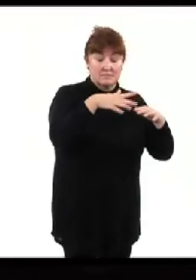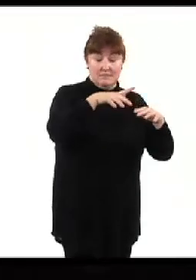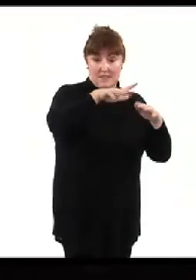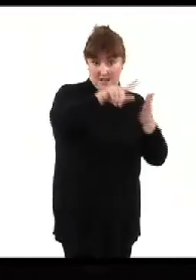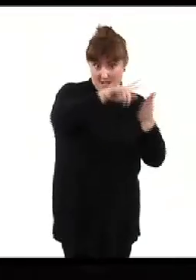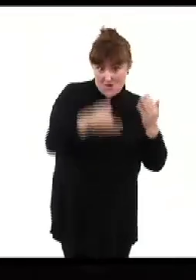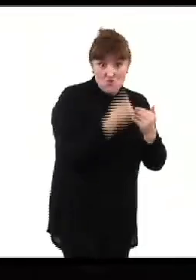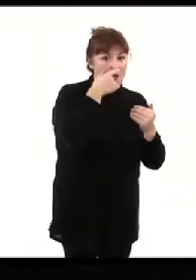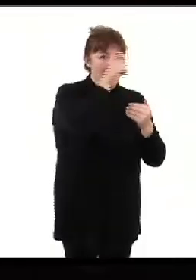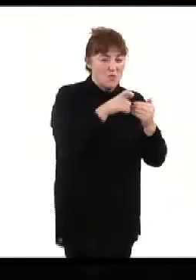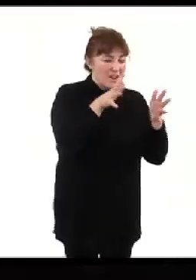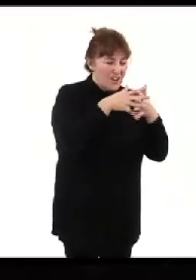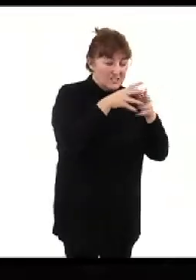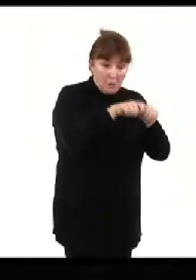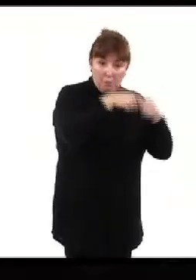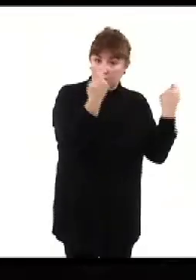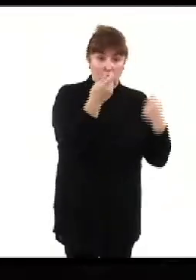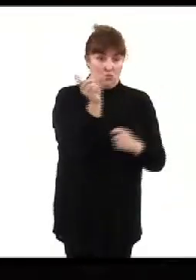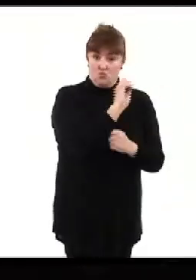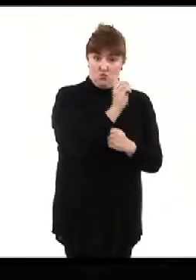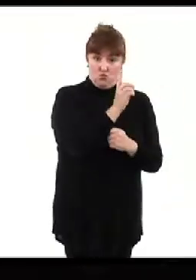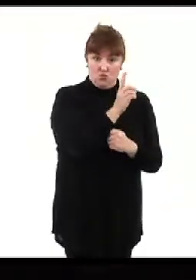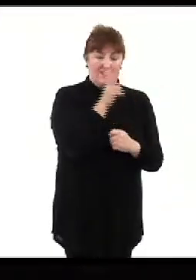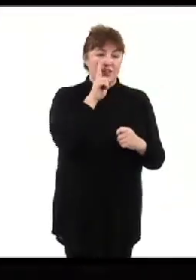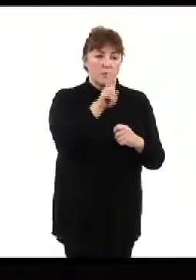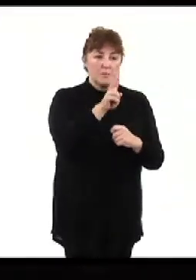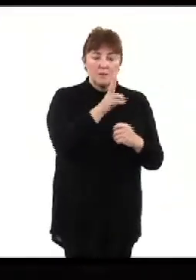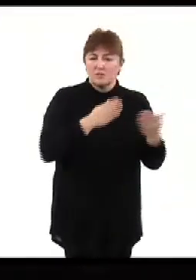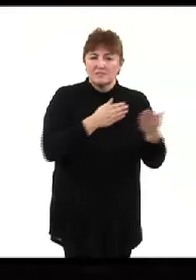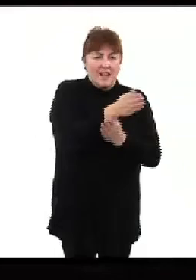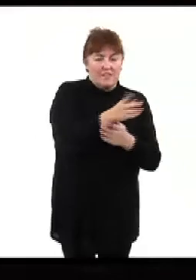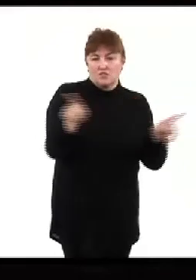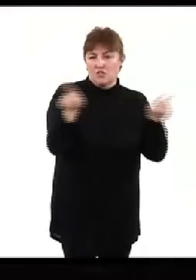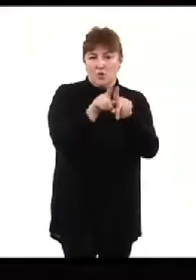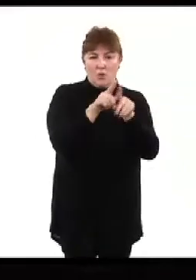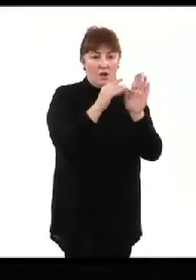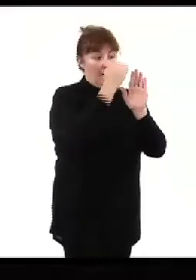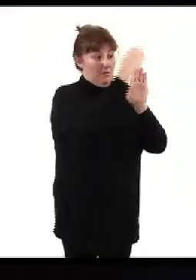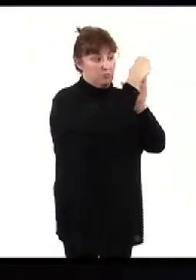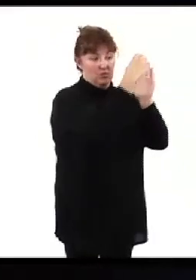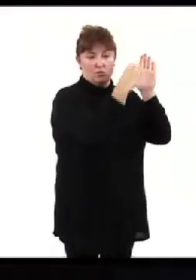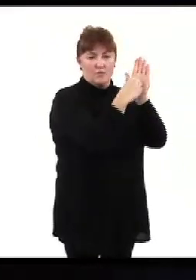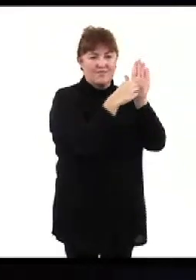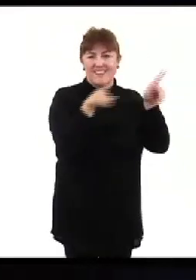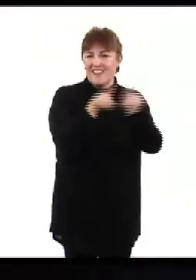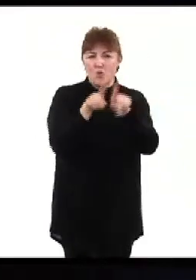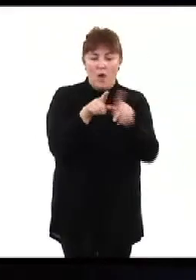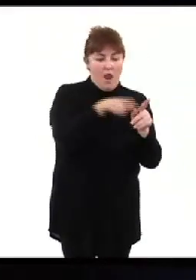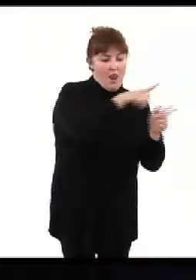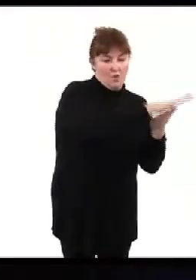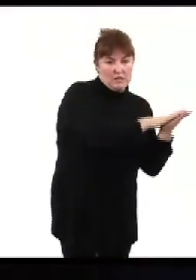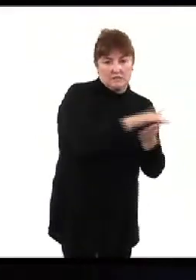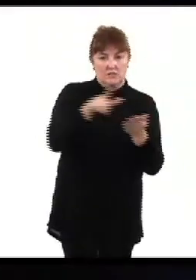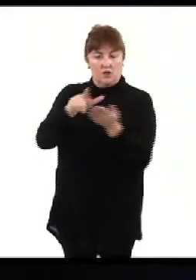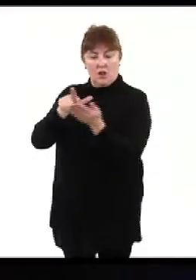of two-stage access for sign languages as for spoken languages. It doesn't seem to fundamentally alter the neural